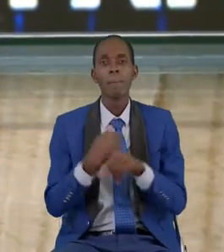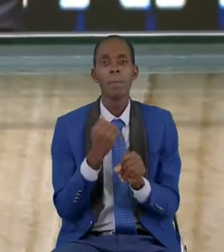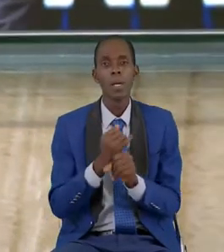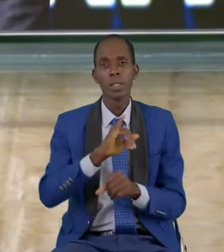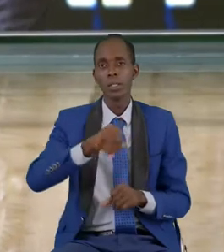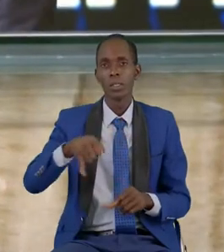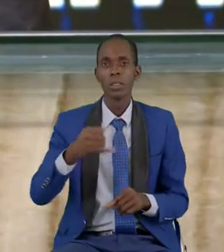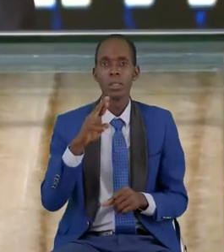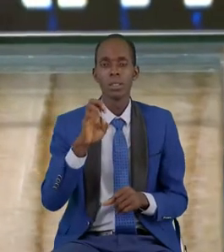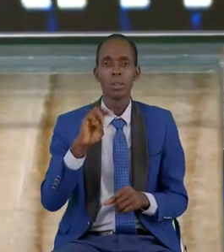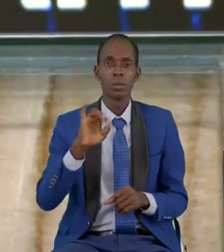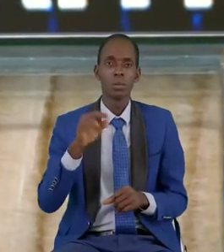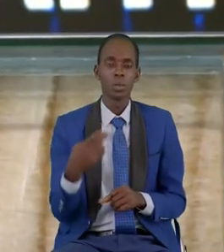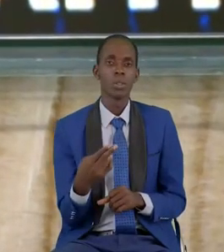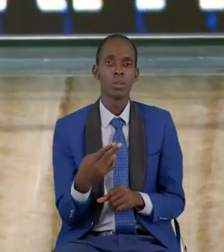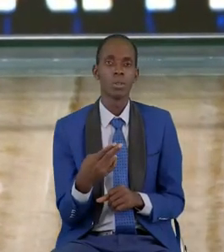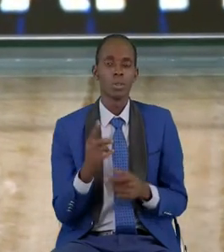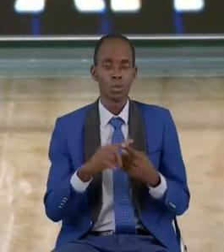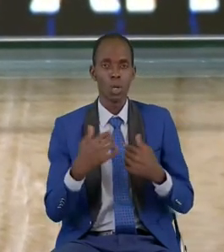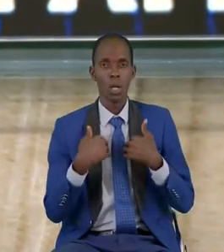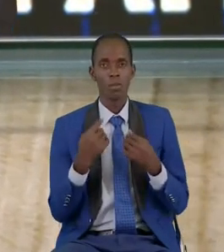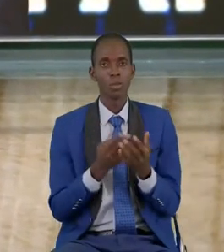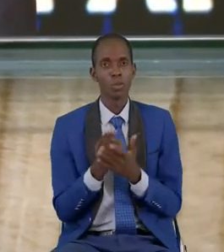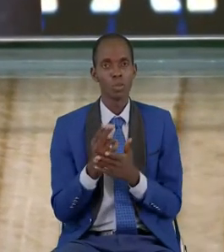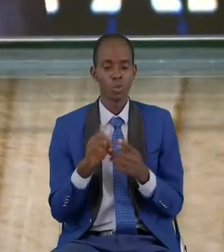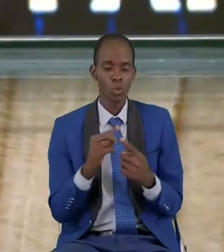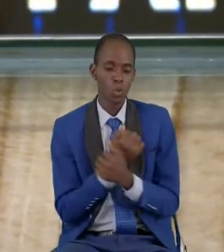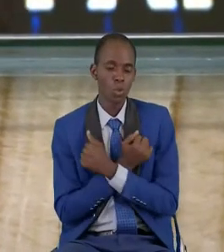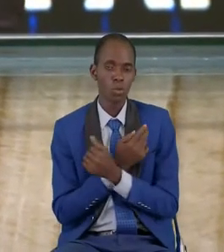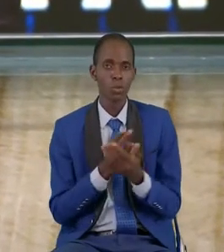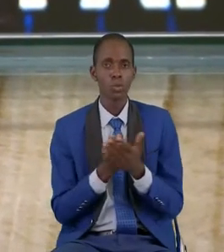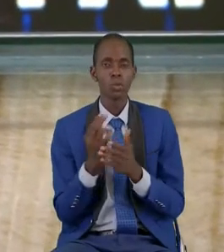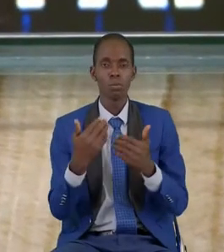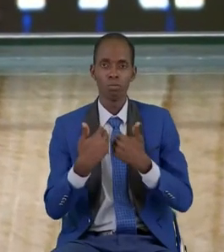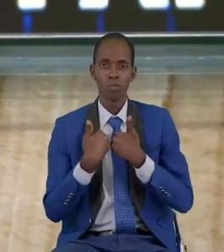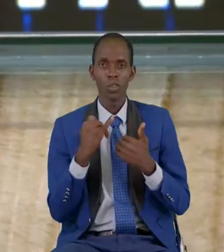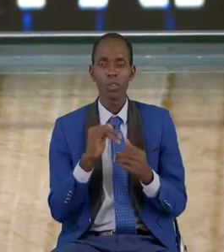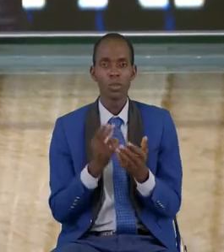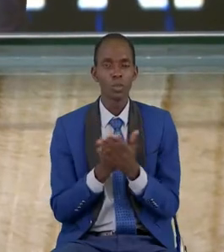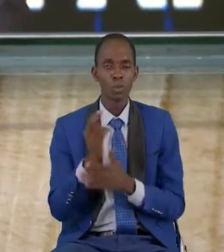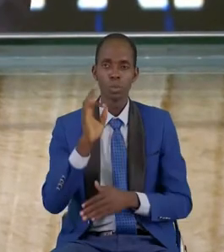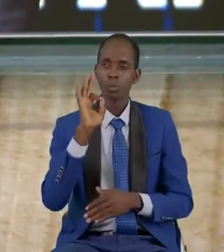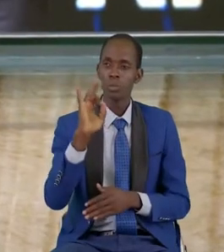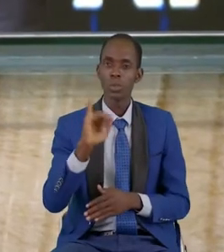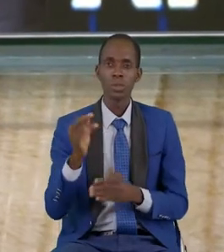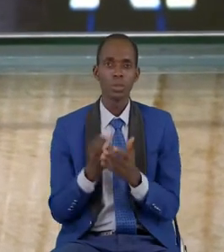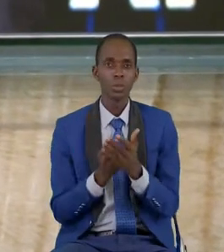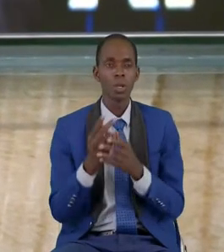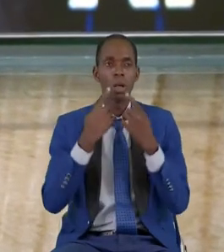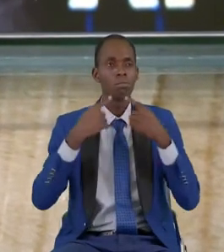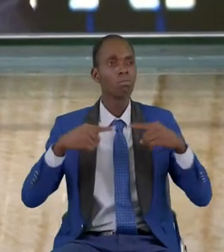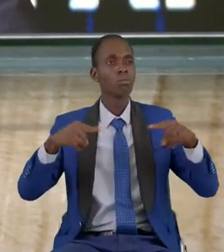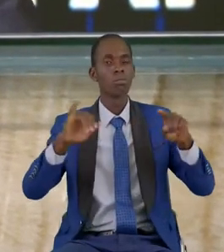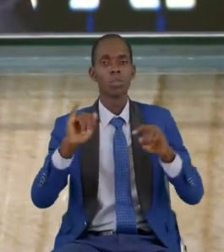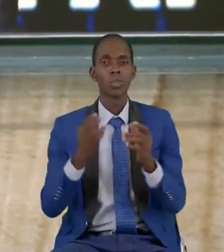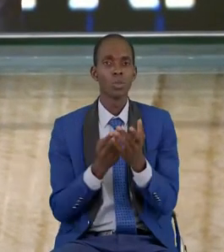the truth, loving the truth, possessing the truth, preaching the truth, announcing the truth, putting forth